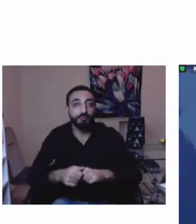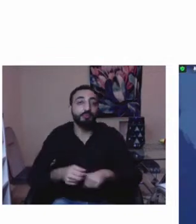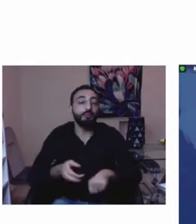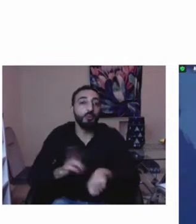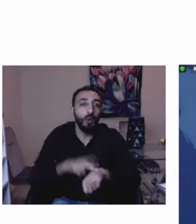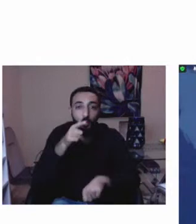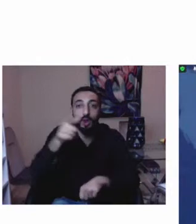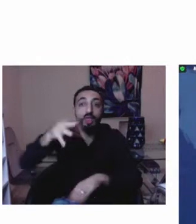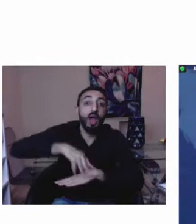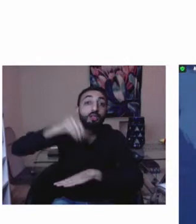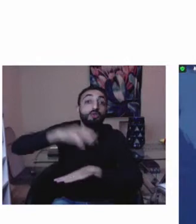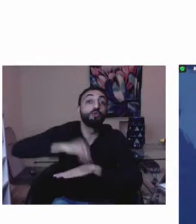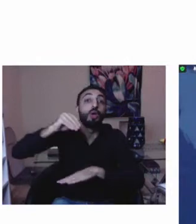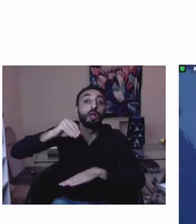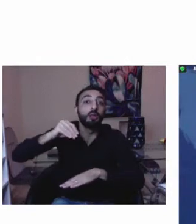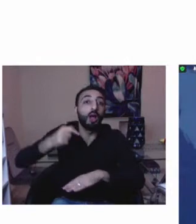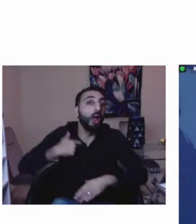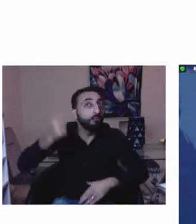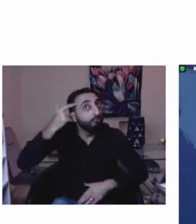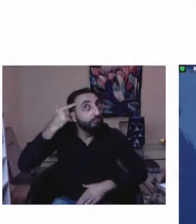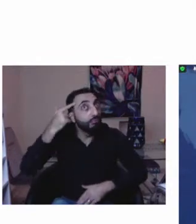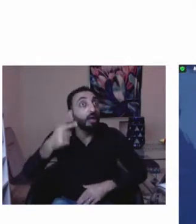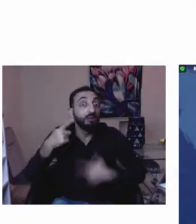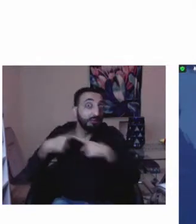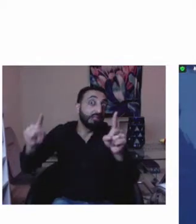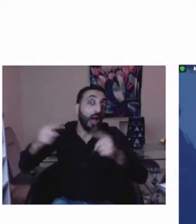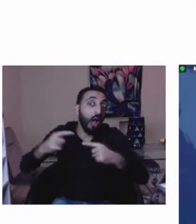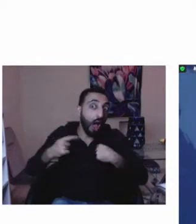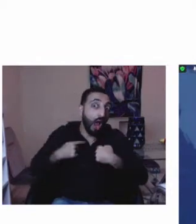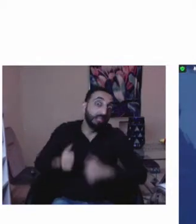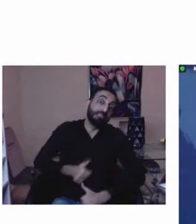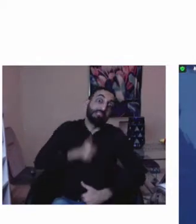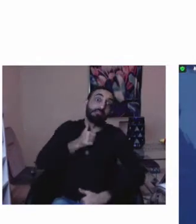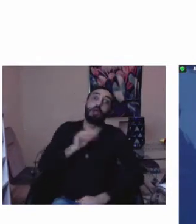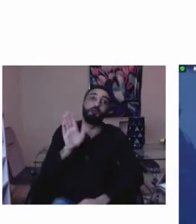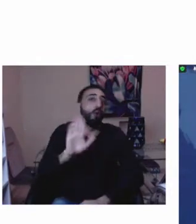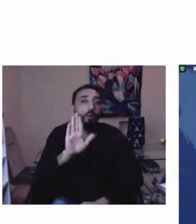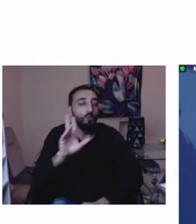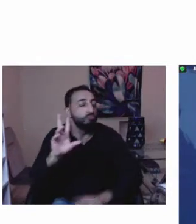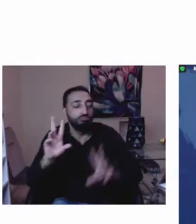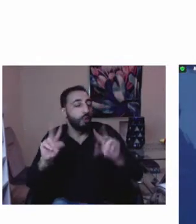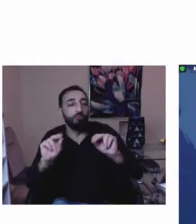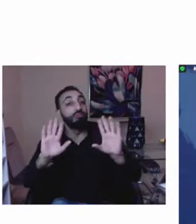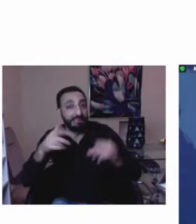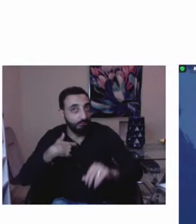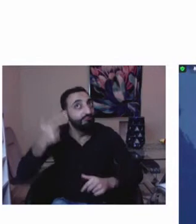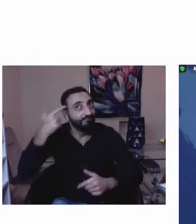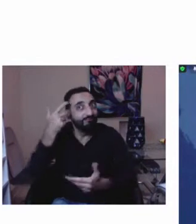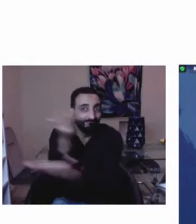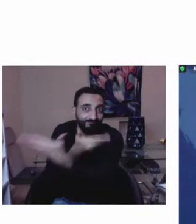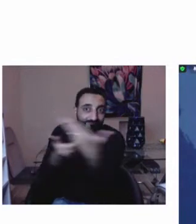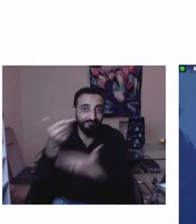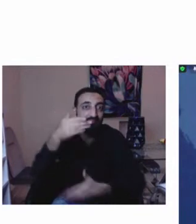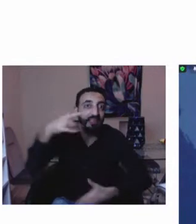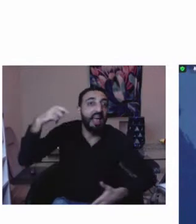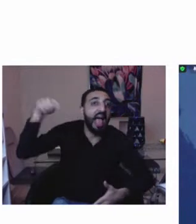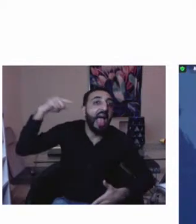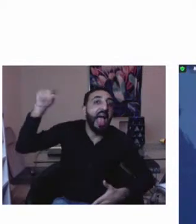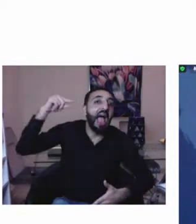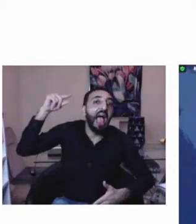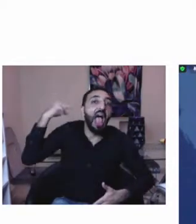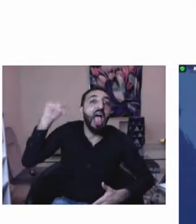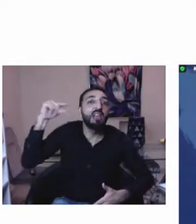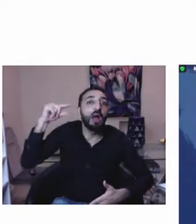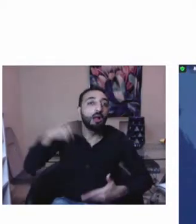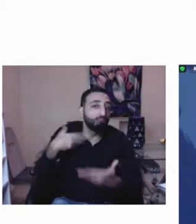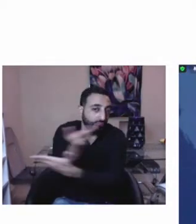here. The first one is the need for consistent leadership on YPS